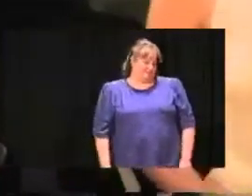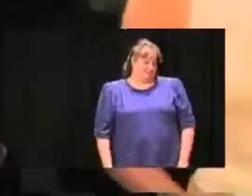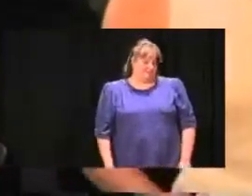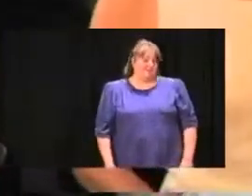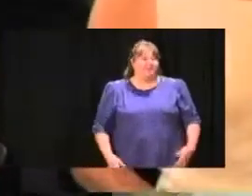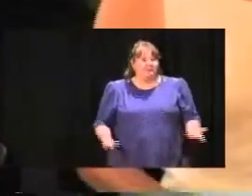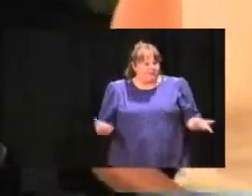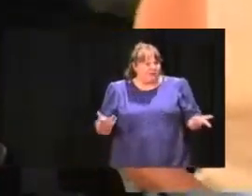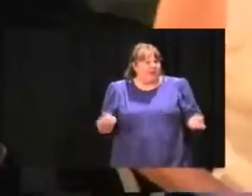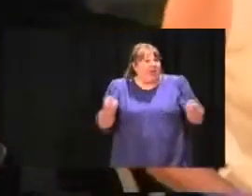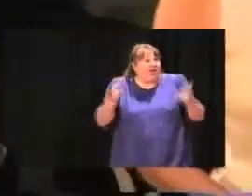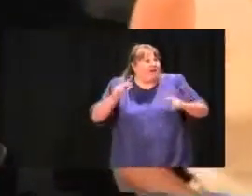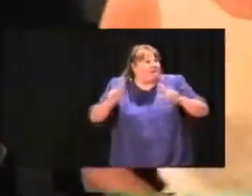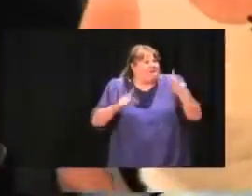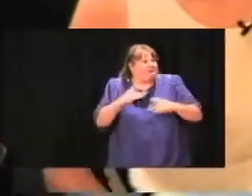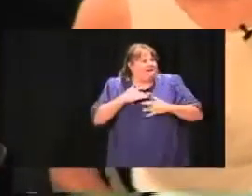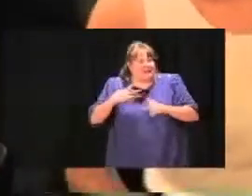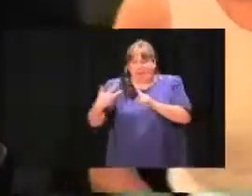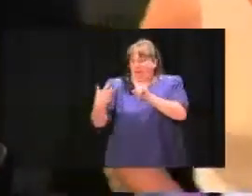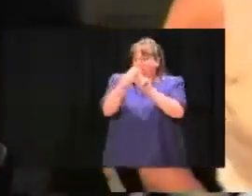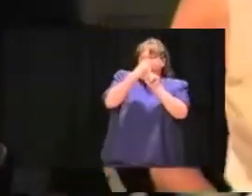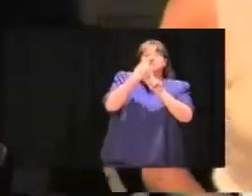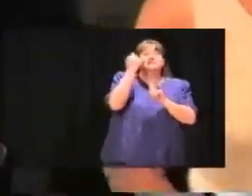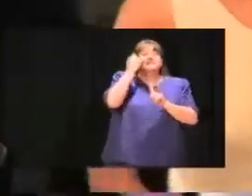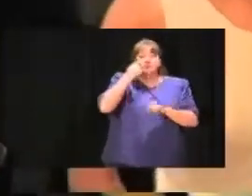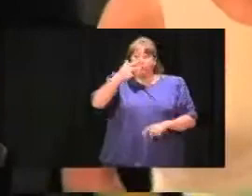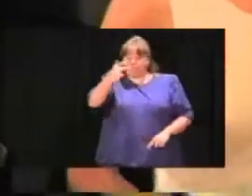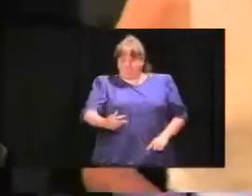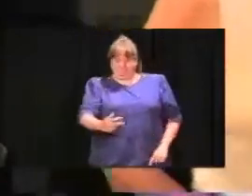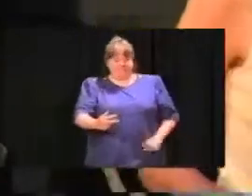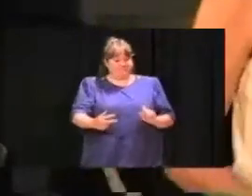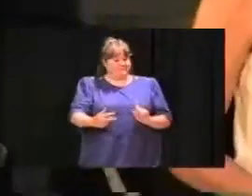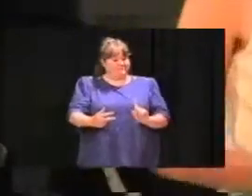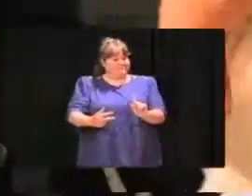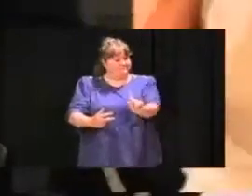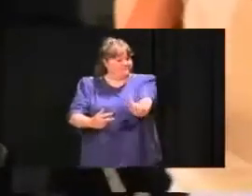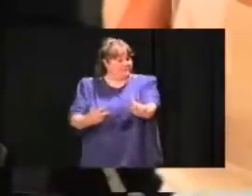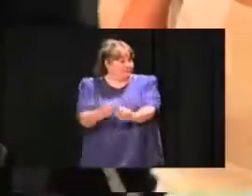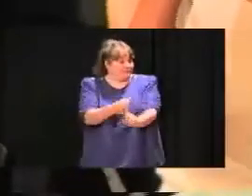Well, how many people get squished by a car that's not moving?